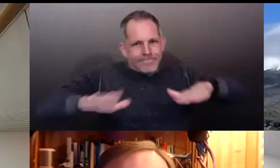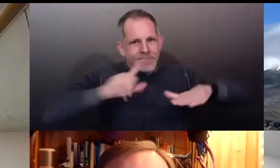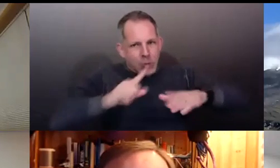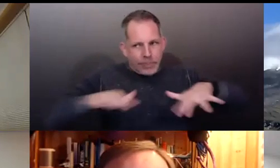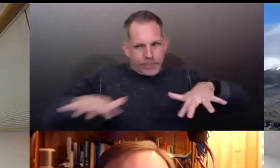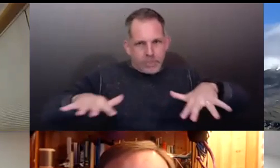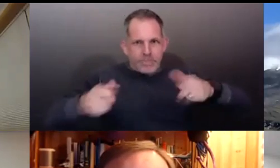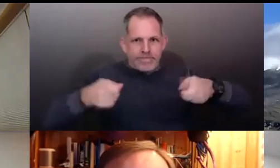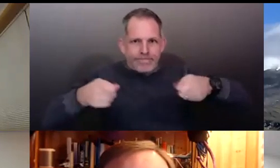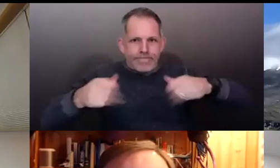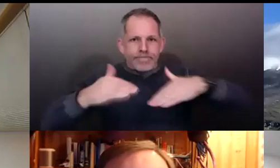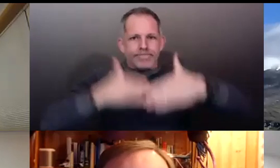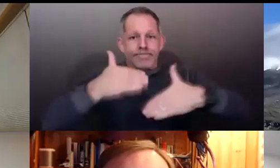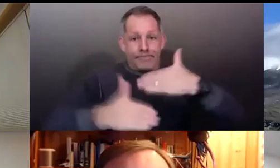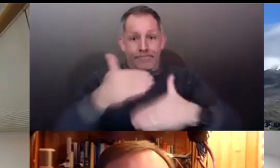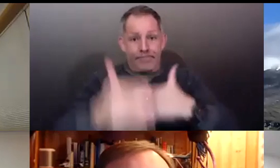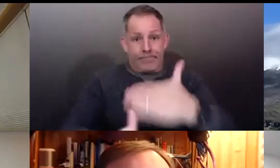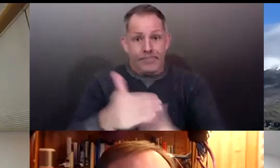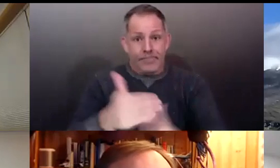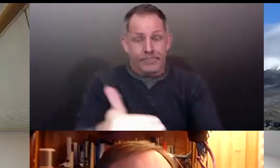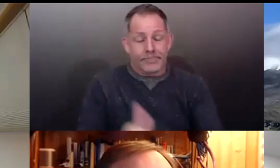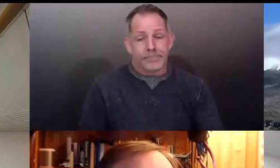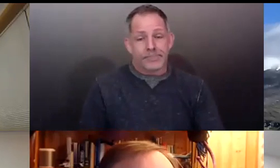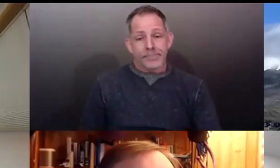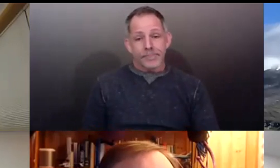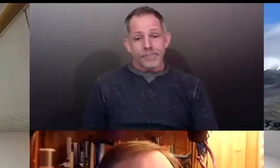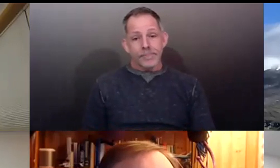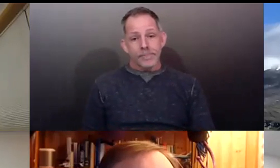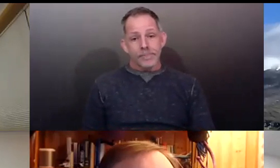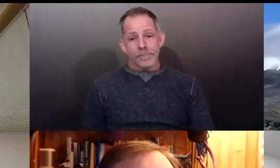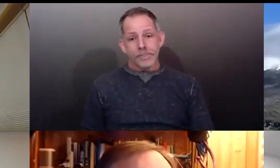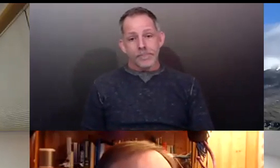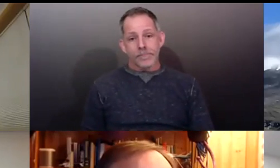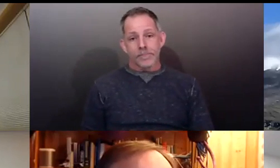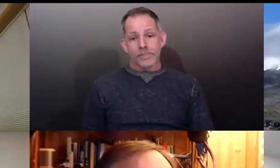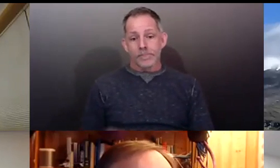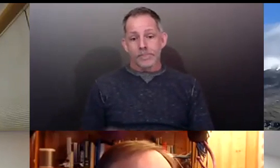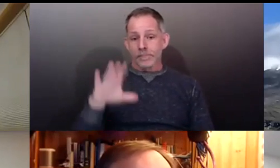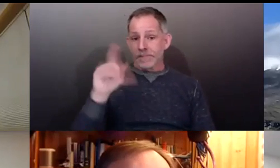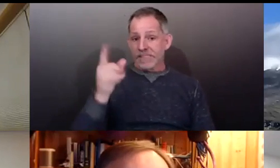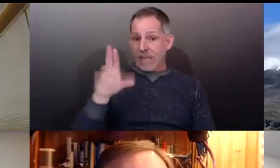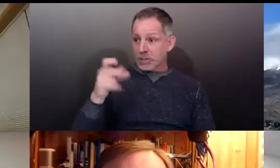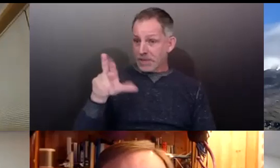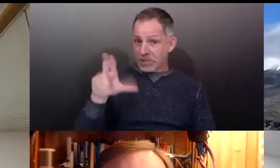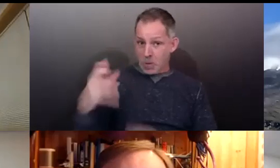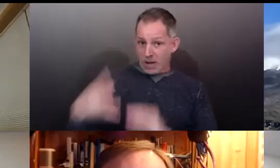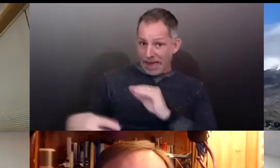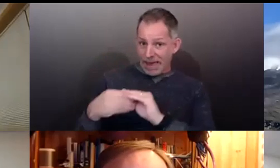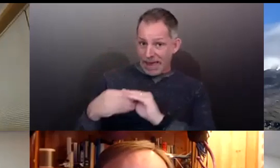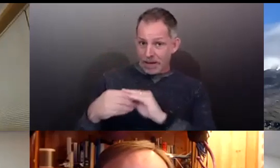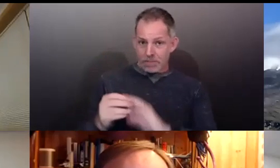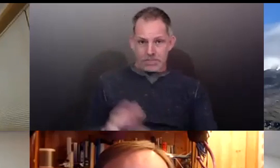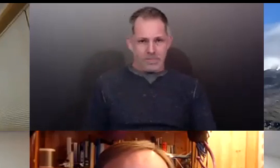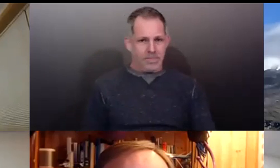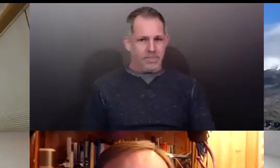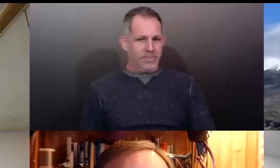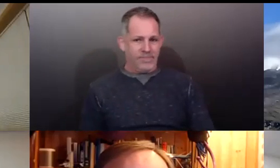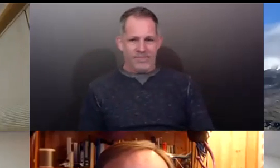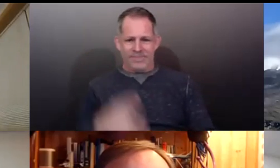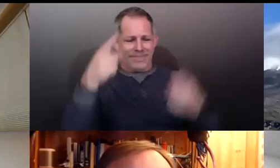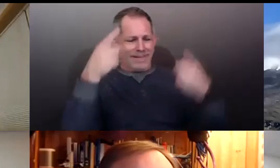All right. Dr. Spitters, anything to add? Agree with Executive Summers and same, nothing to